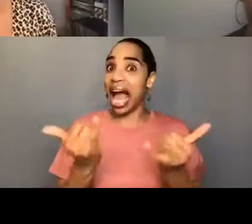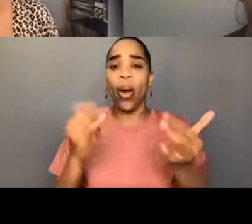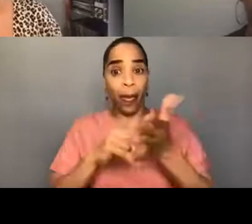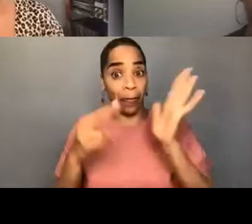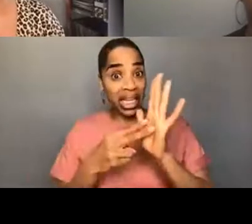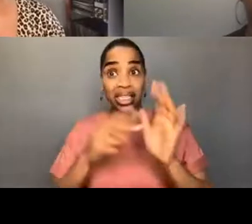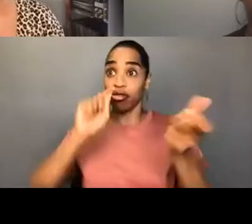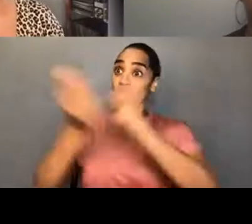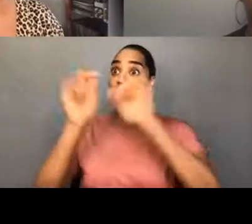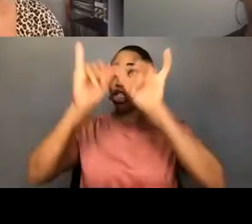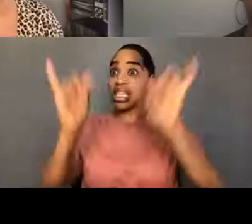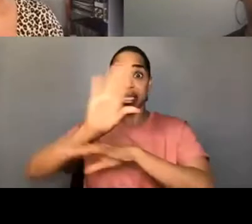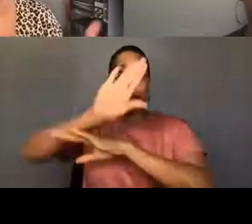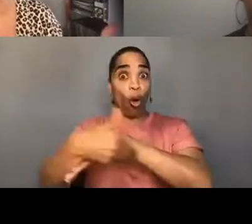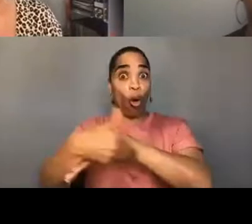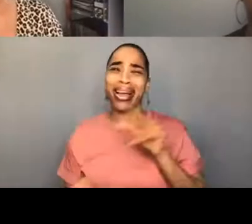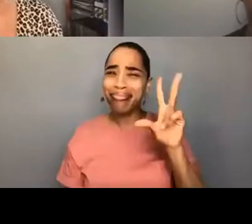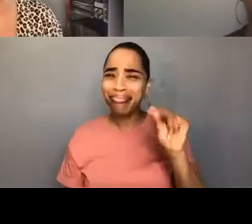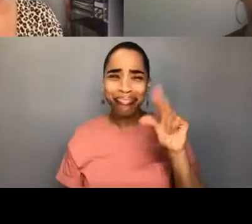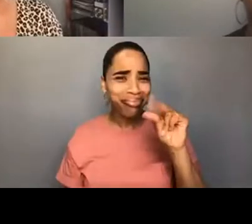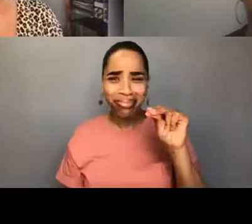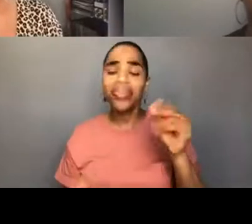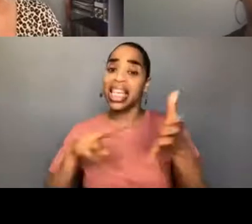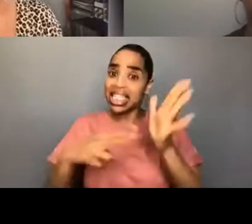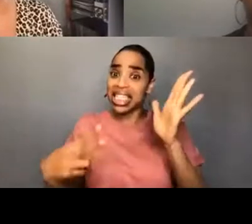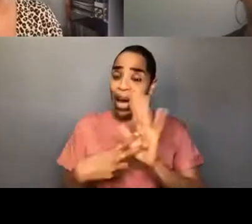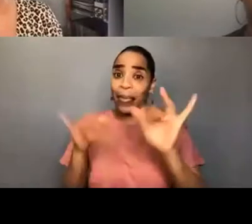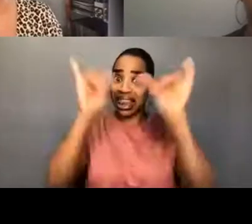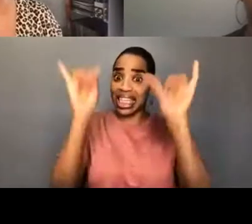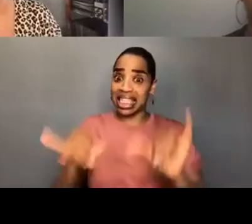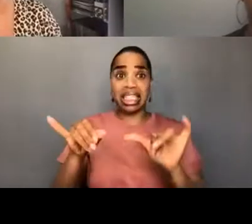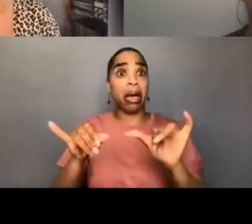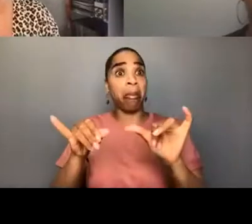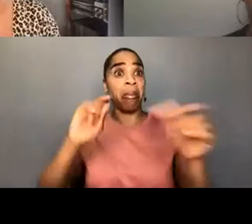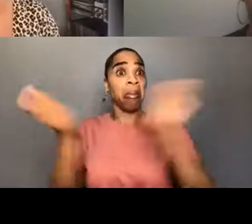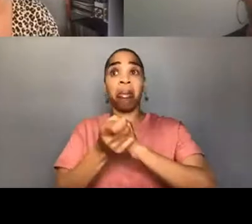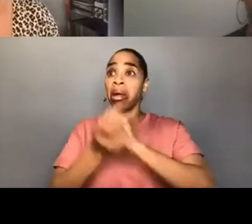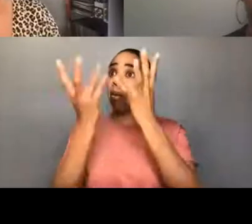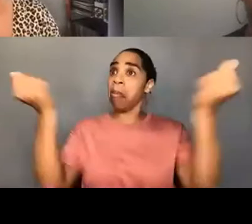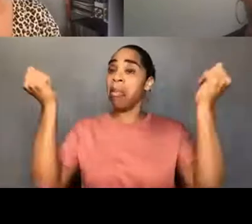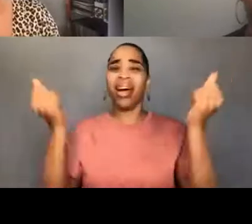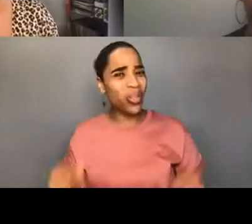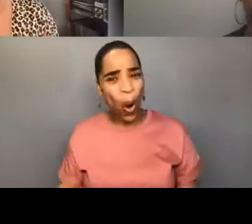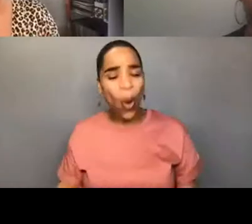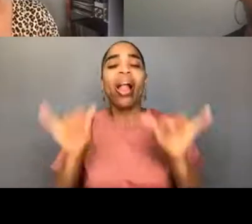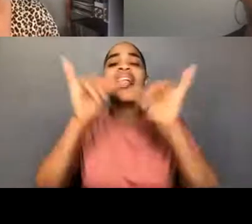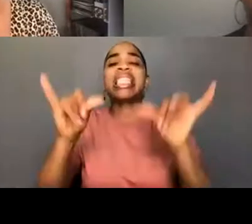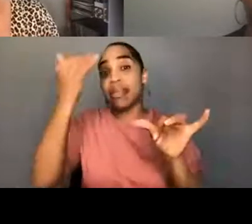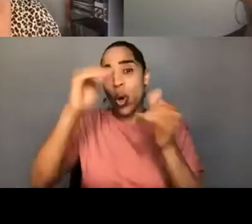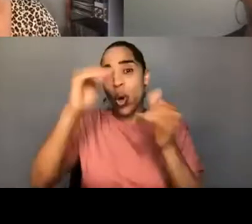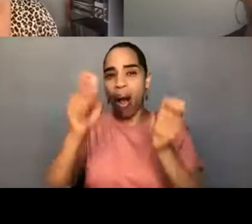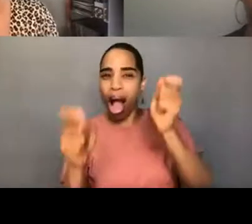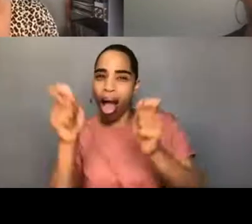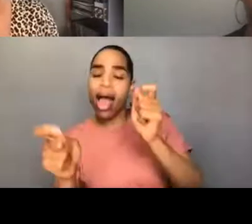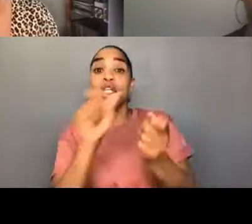those systems. It doesn't make sure that those systems go away. And in fact, those systems become very adaptable. So at the end of